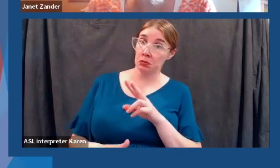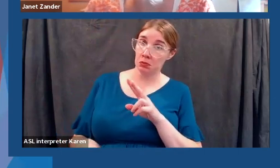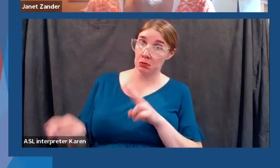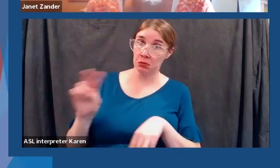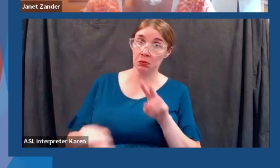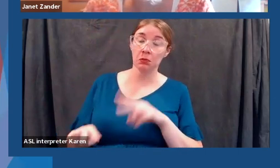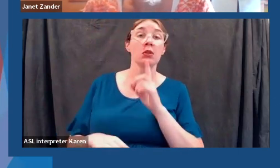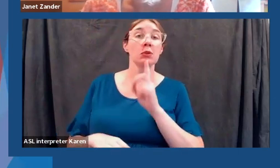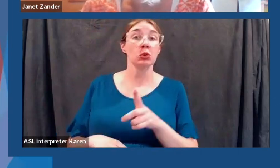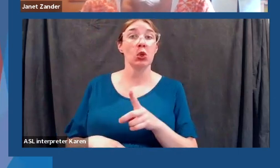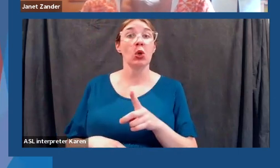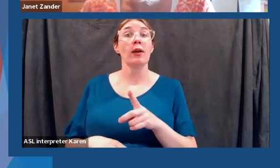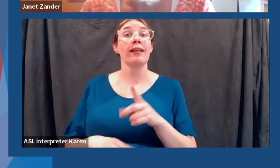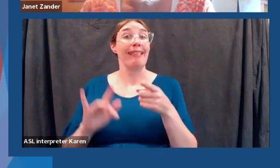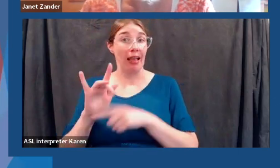completed absentee ballot